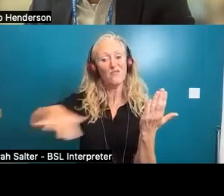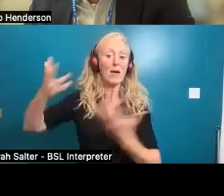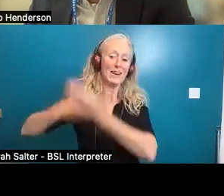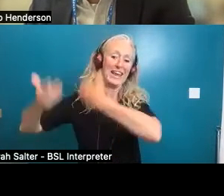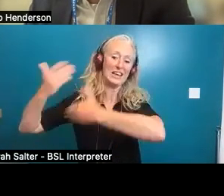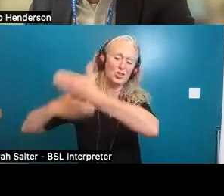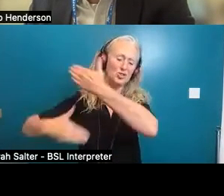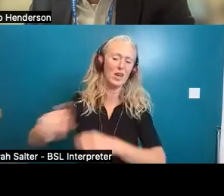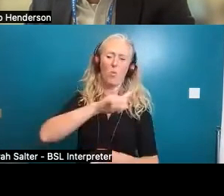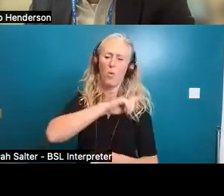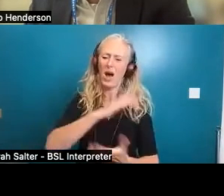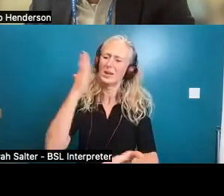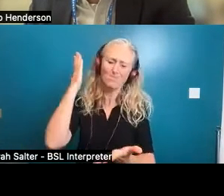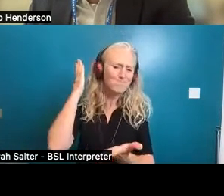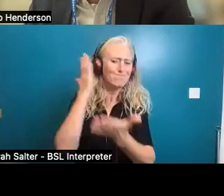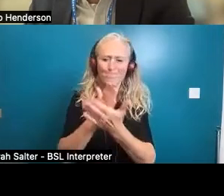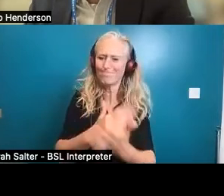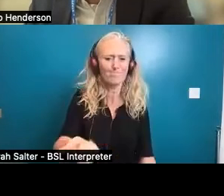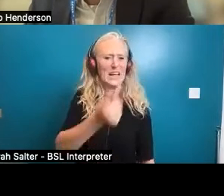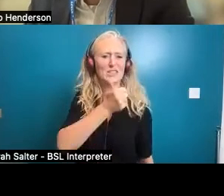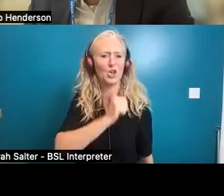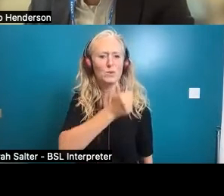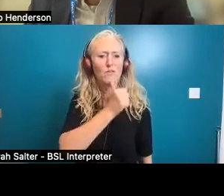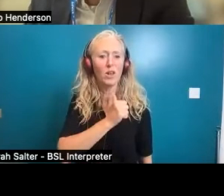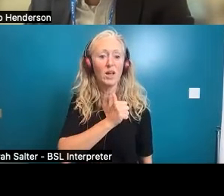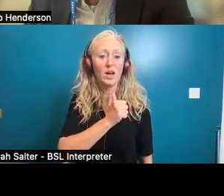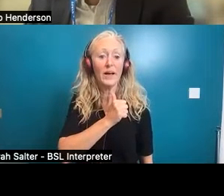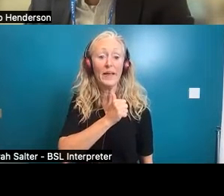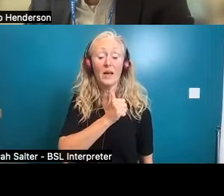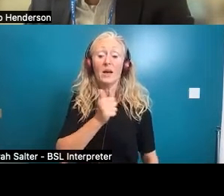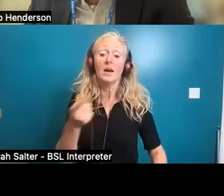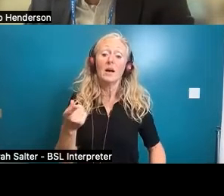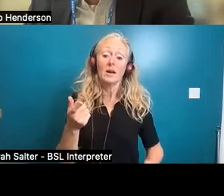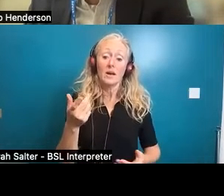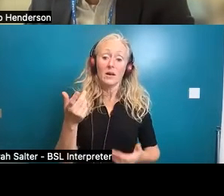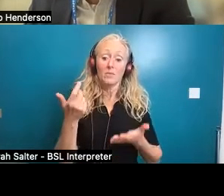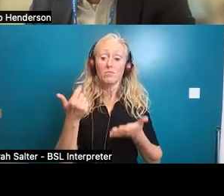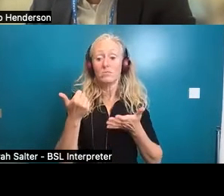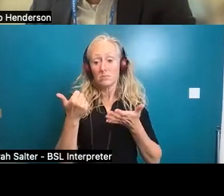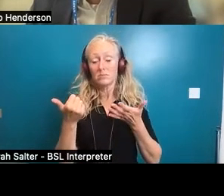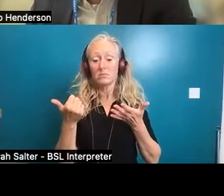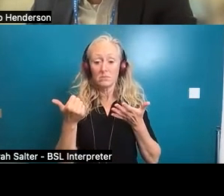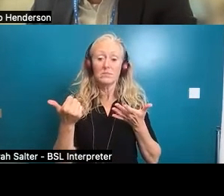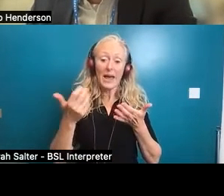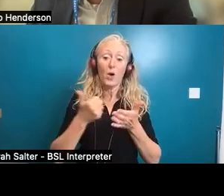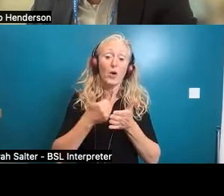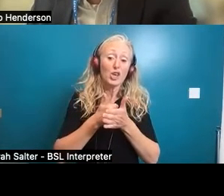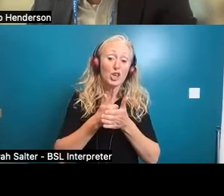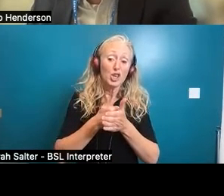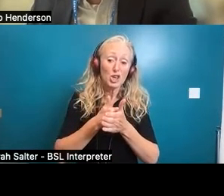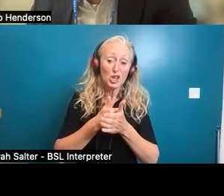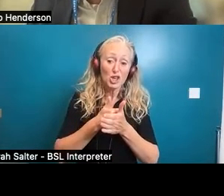And I think more often than not, unless you have or come from